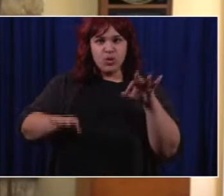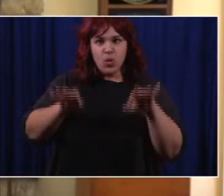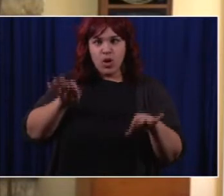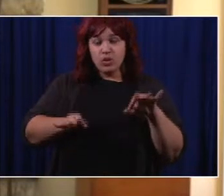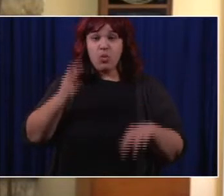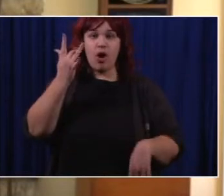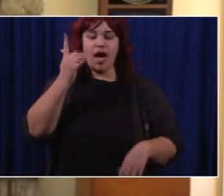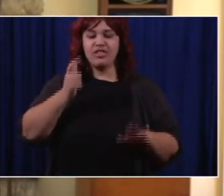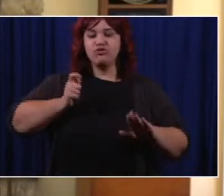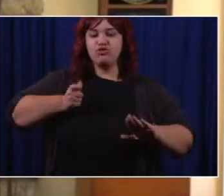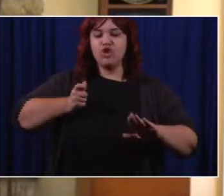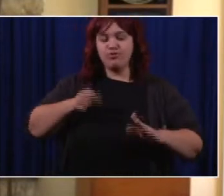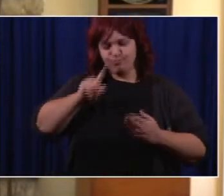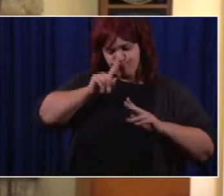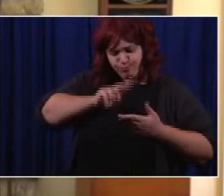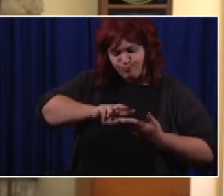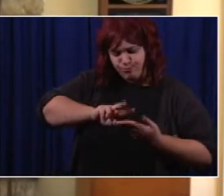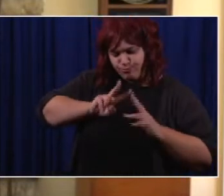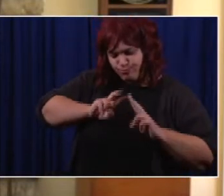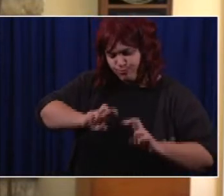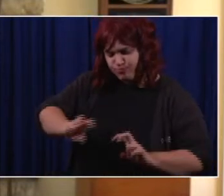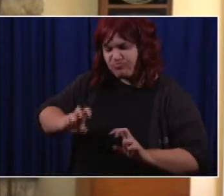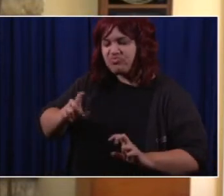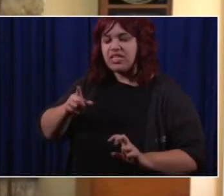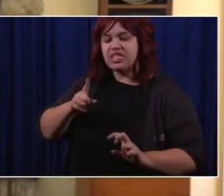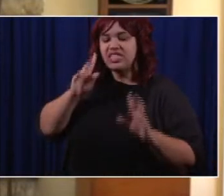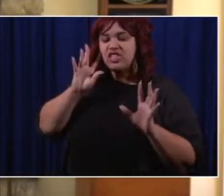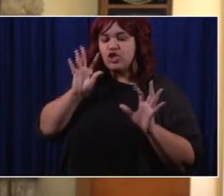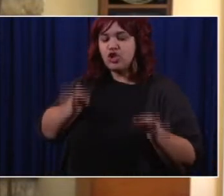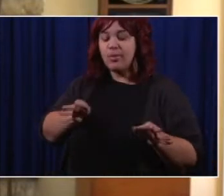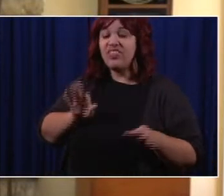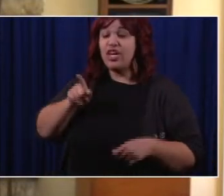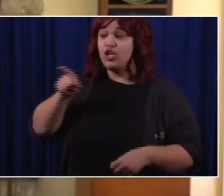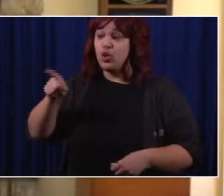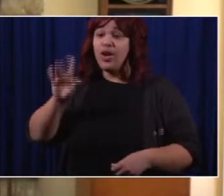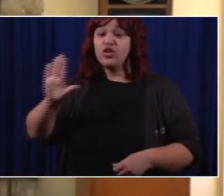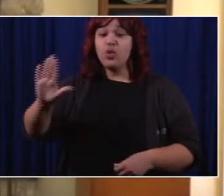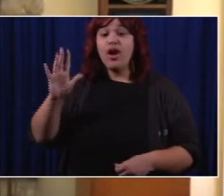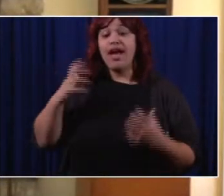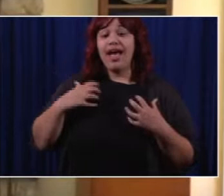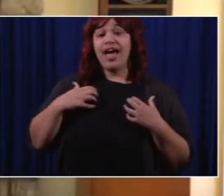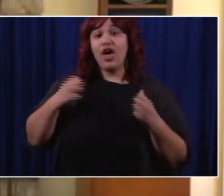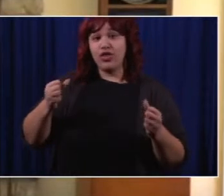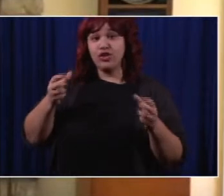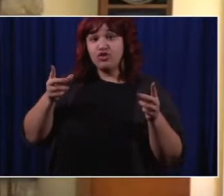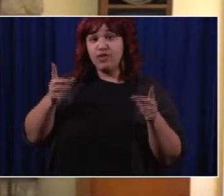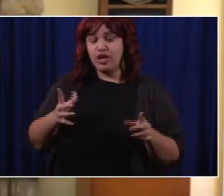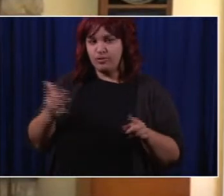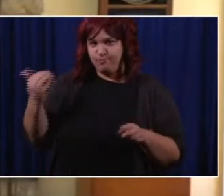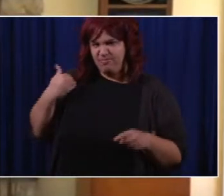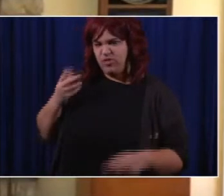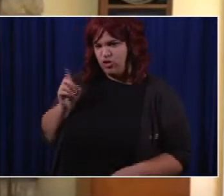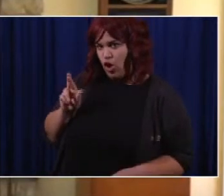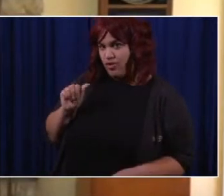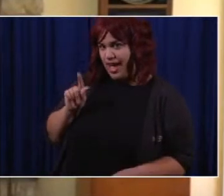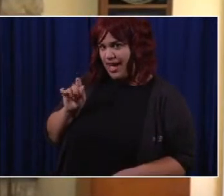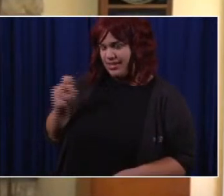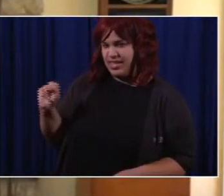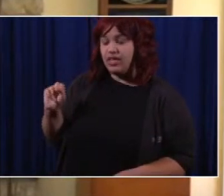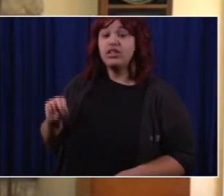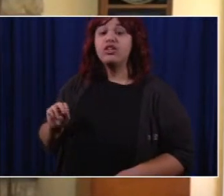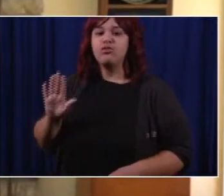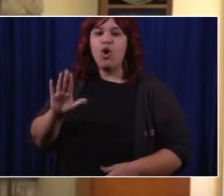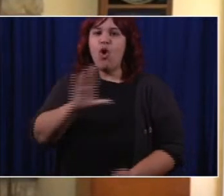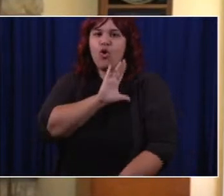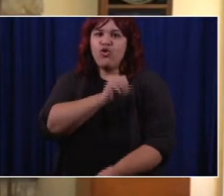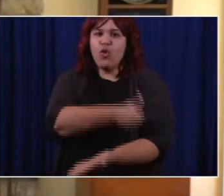that found that you or your health director overstepped your authority when it came to prior orders affecting gyms, et cetera. How